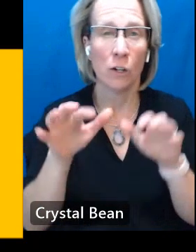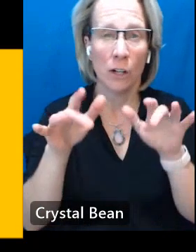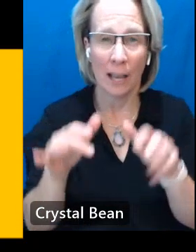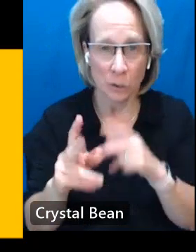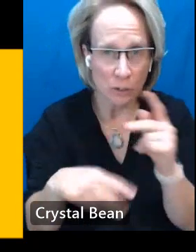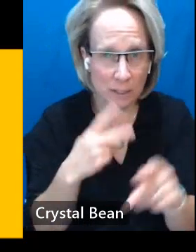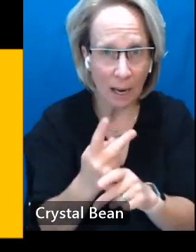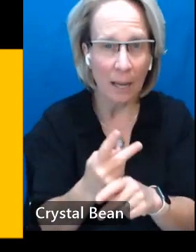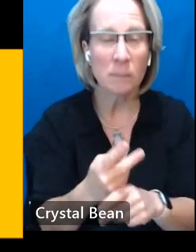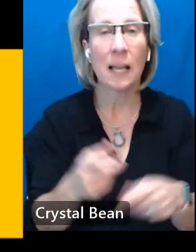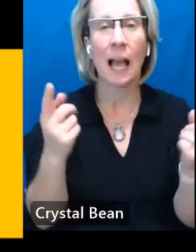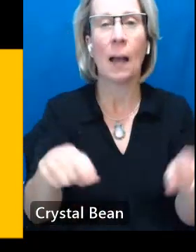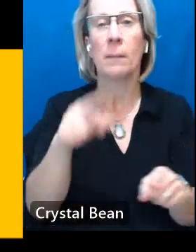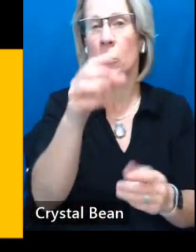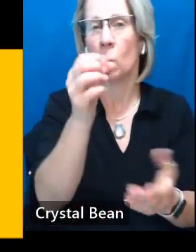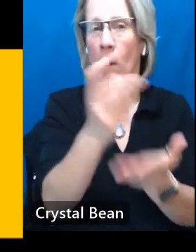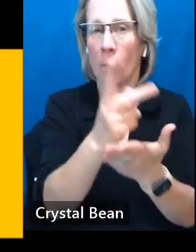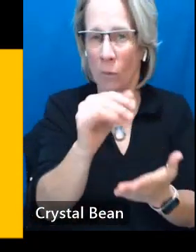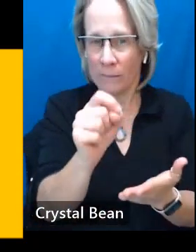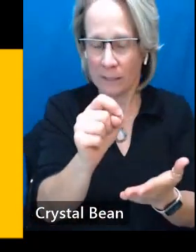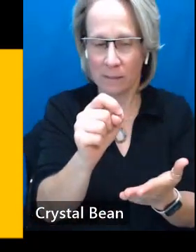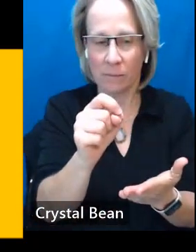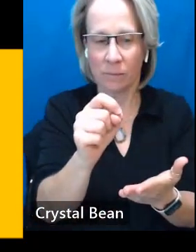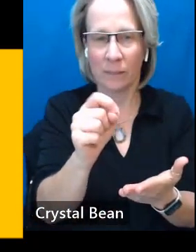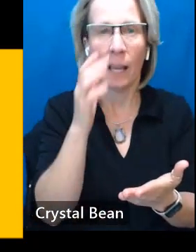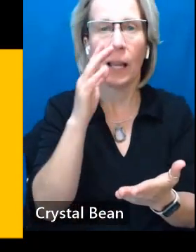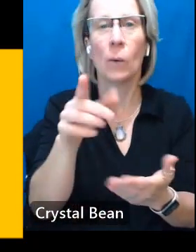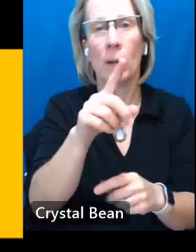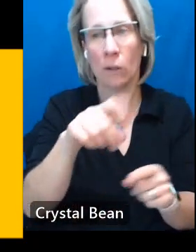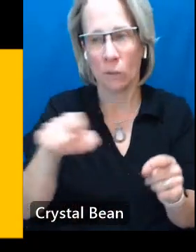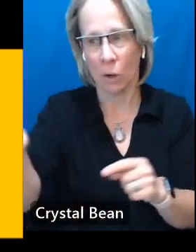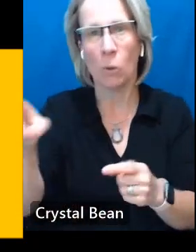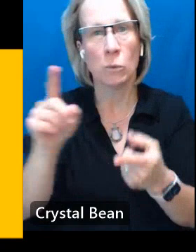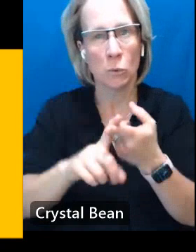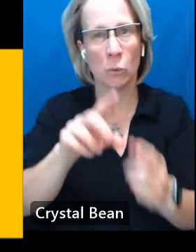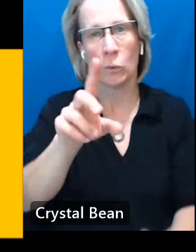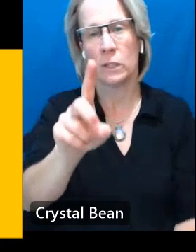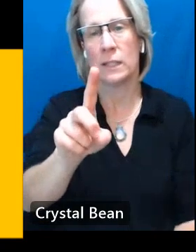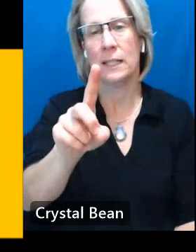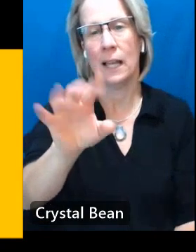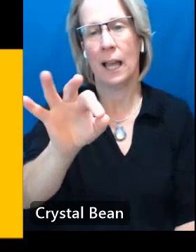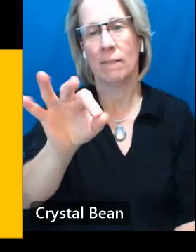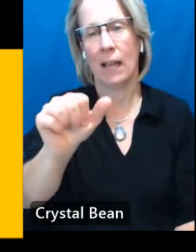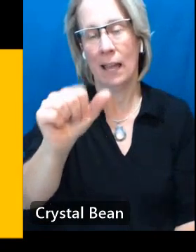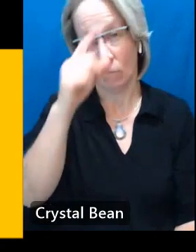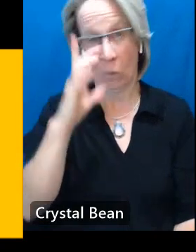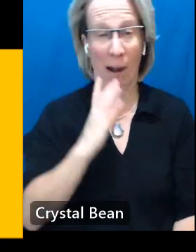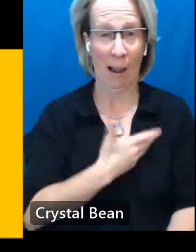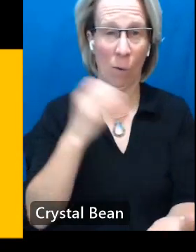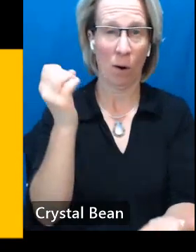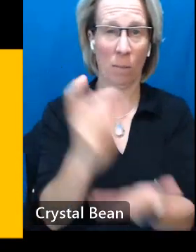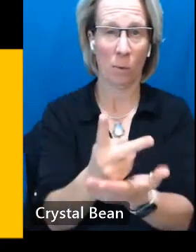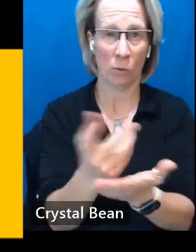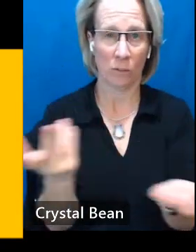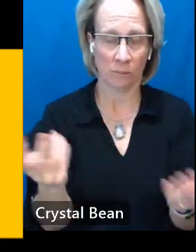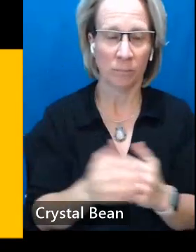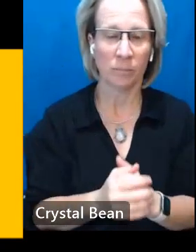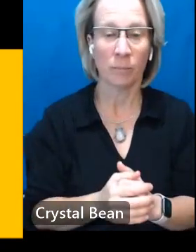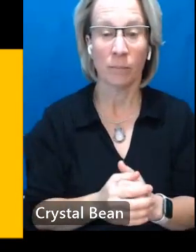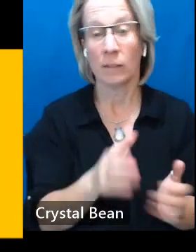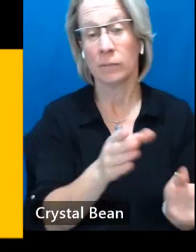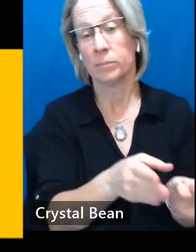going to go to DFA for our approval. So any other bars or such. Okay. So then level 3,